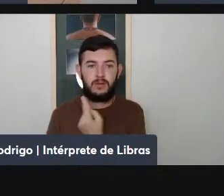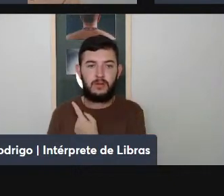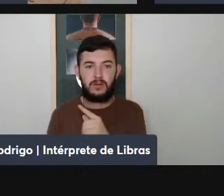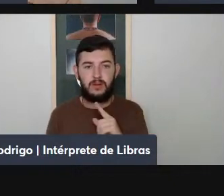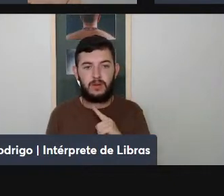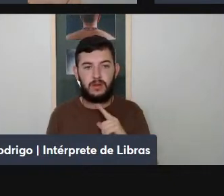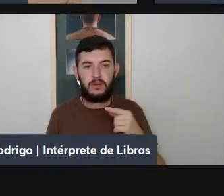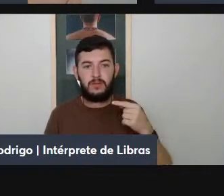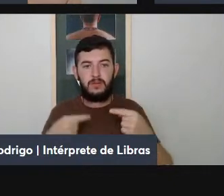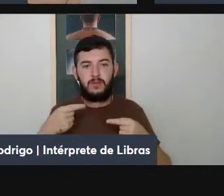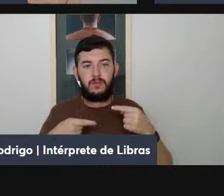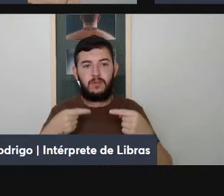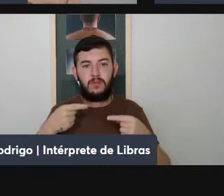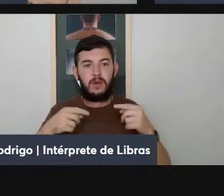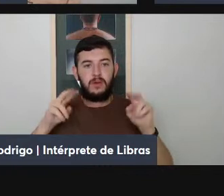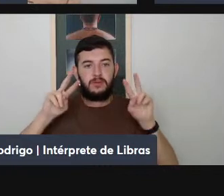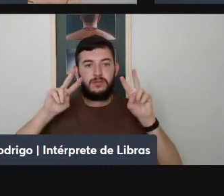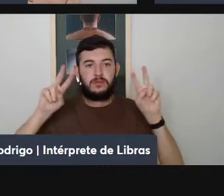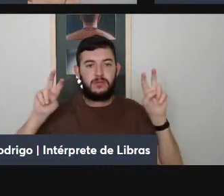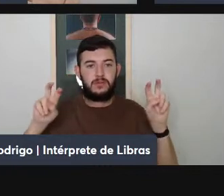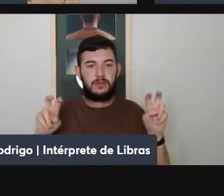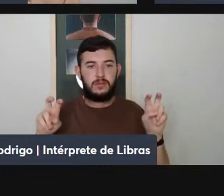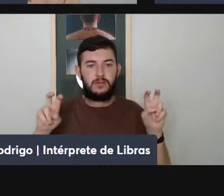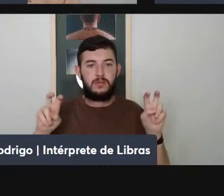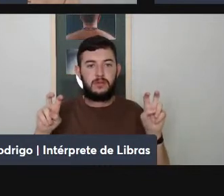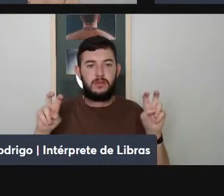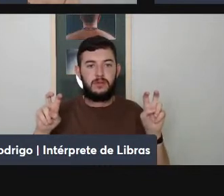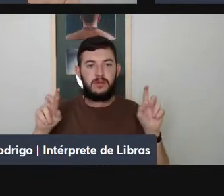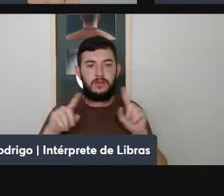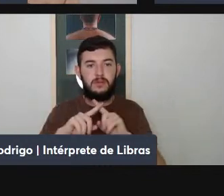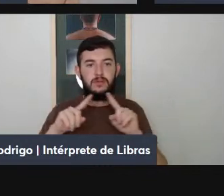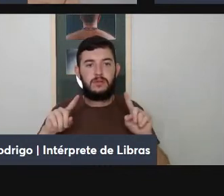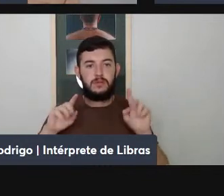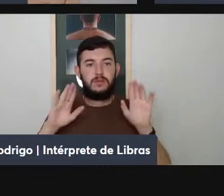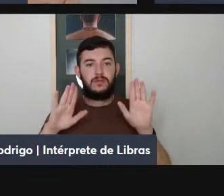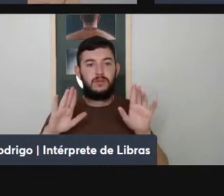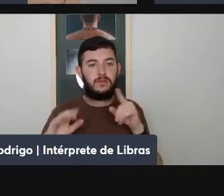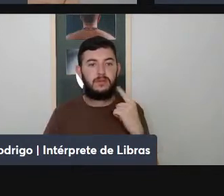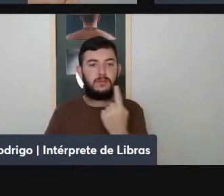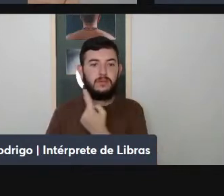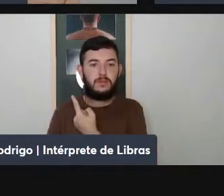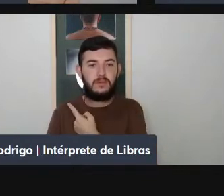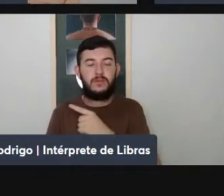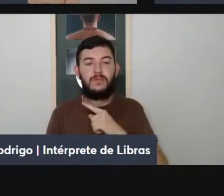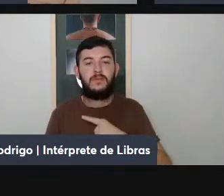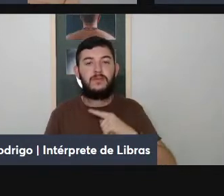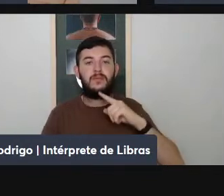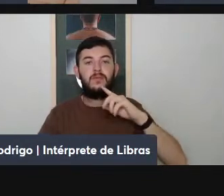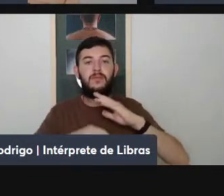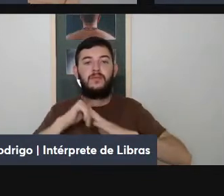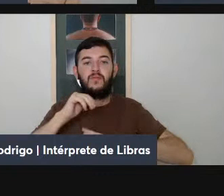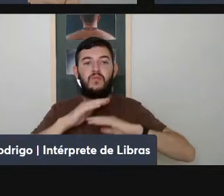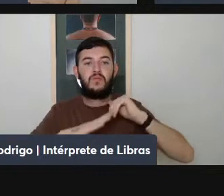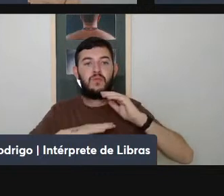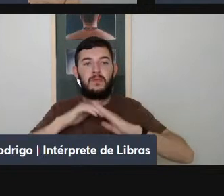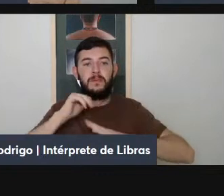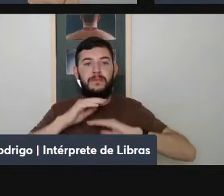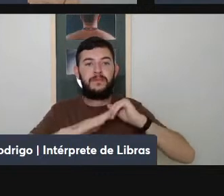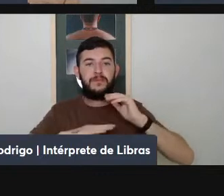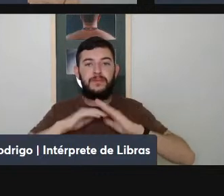sobre essas questões, embora haja muito menos mudança prática em relação a